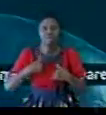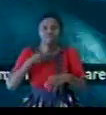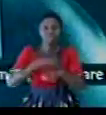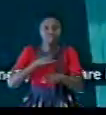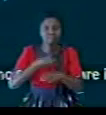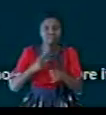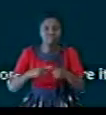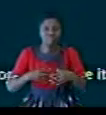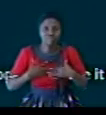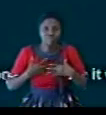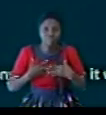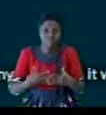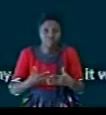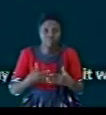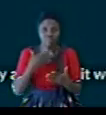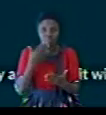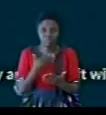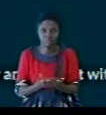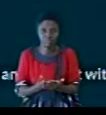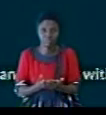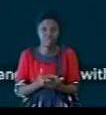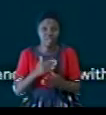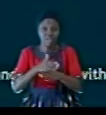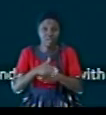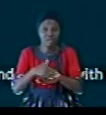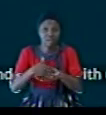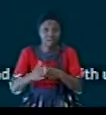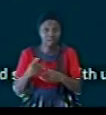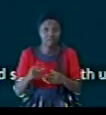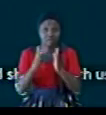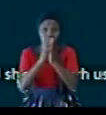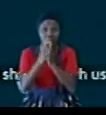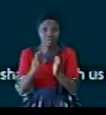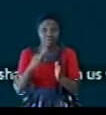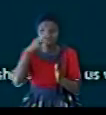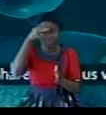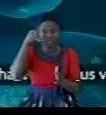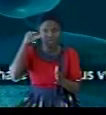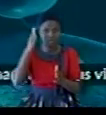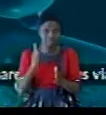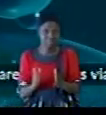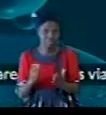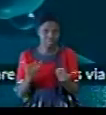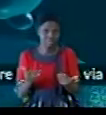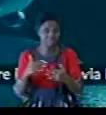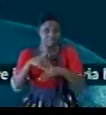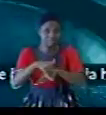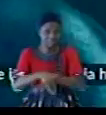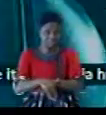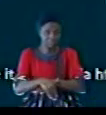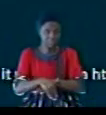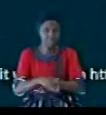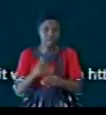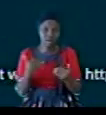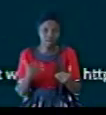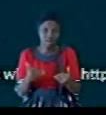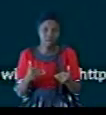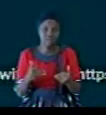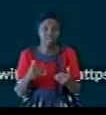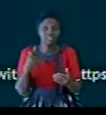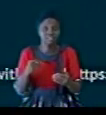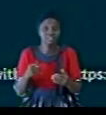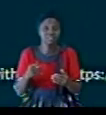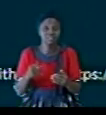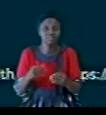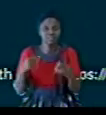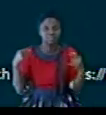God tonight, the sharp pain disappeared. And right now, I have my full healing. Also, we